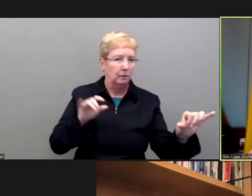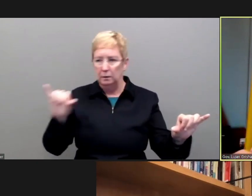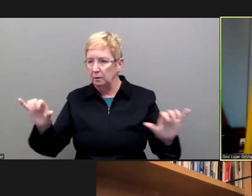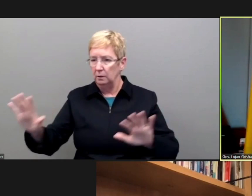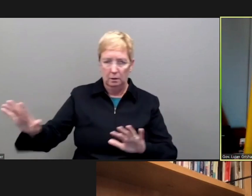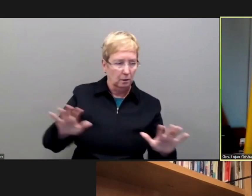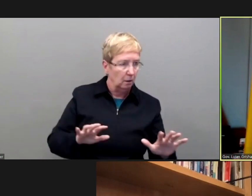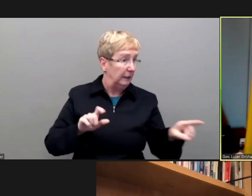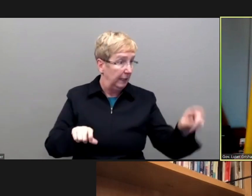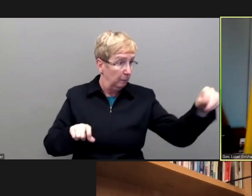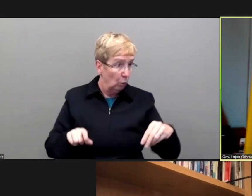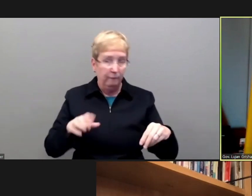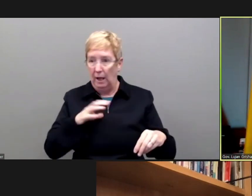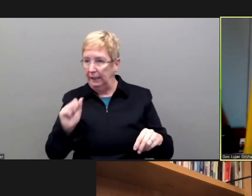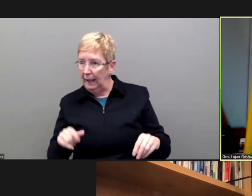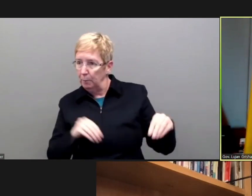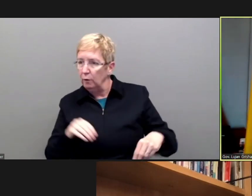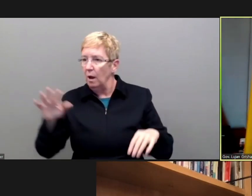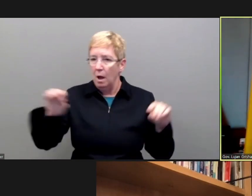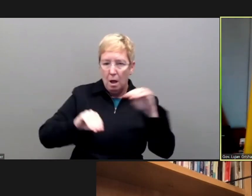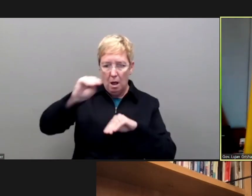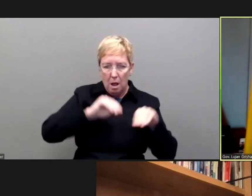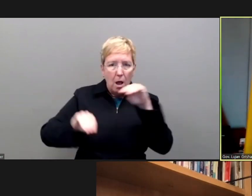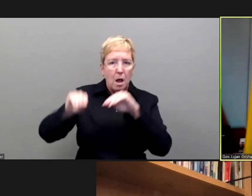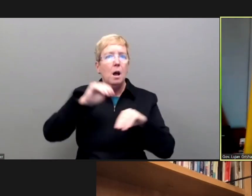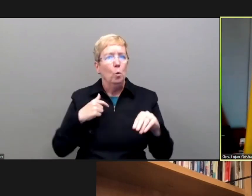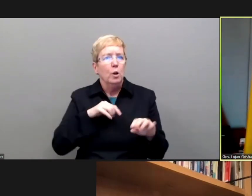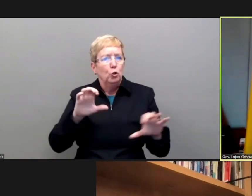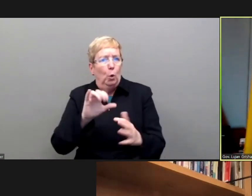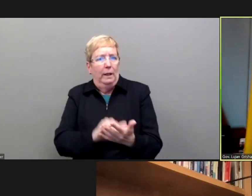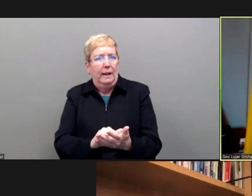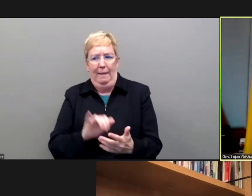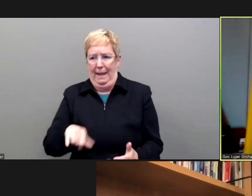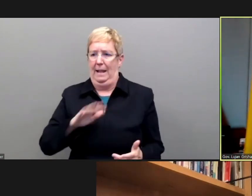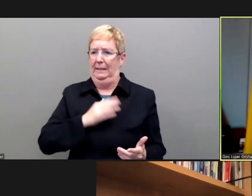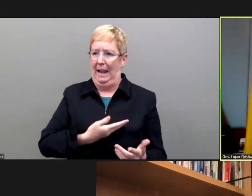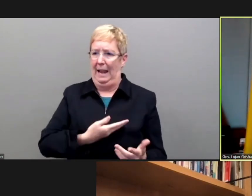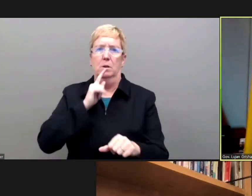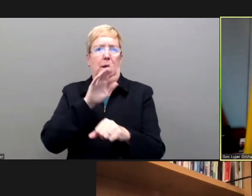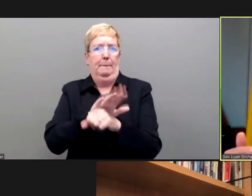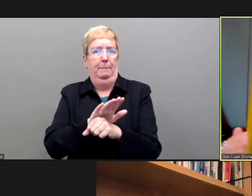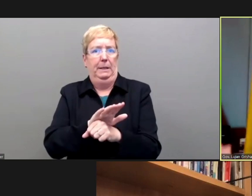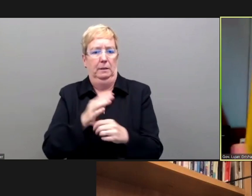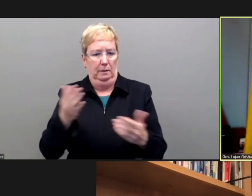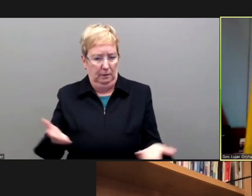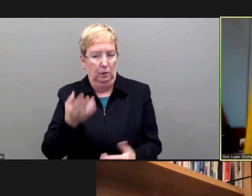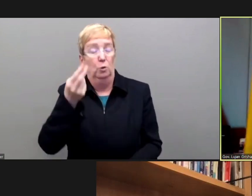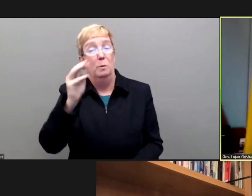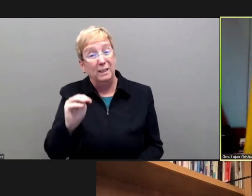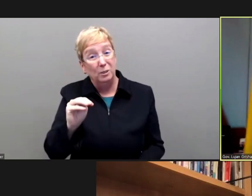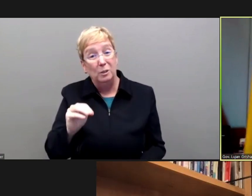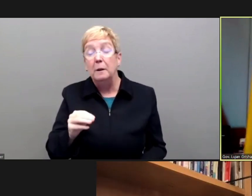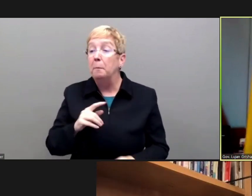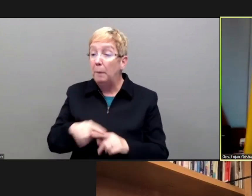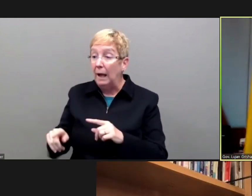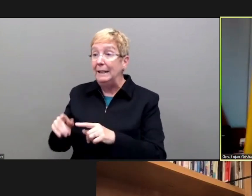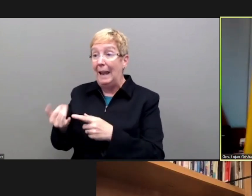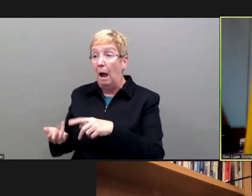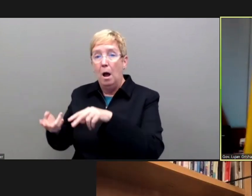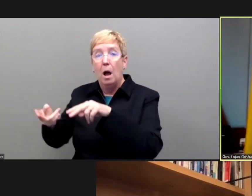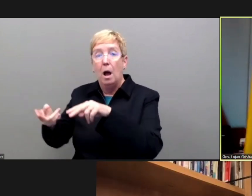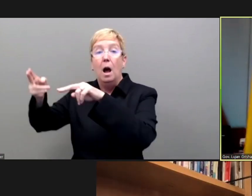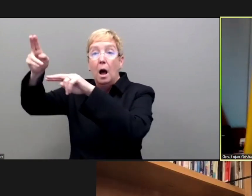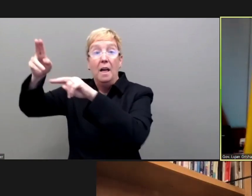as much as we have to offer. That's our commitment as a state. But the number of cases is making that